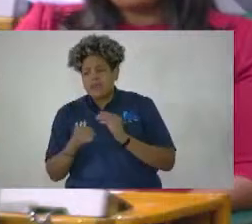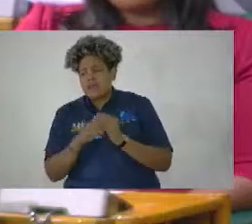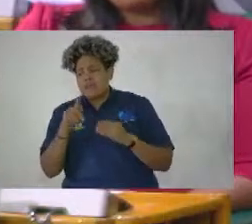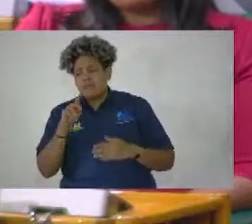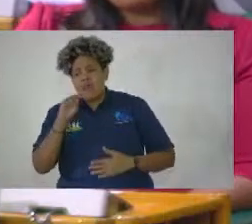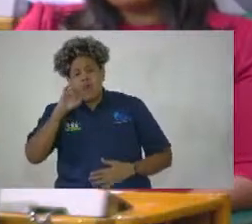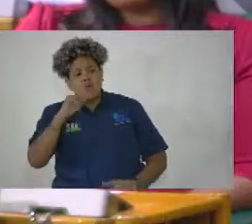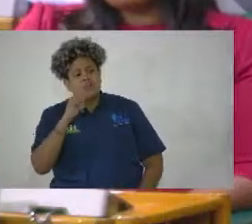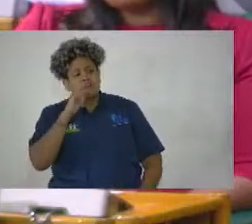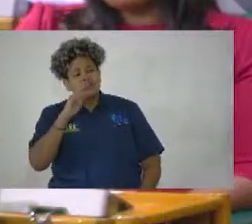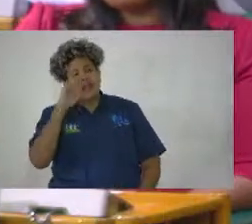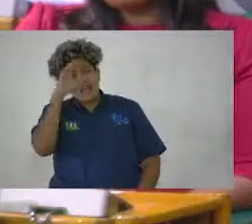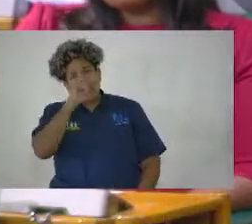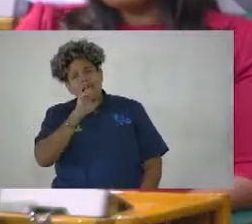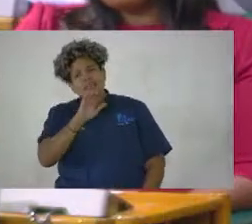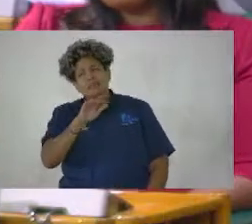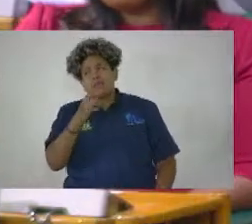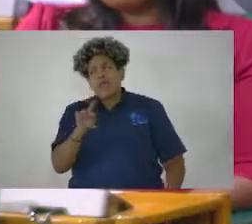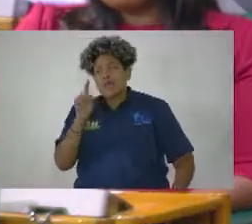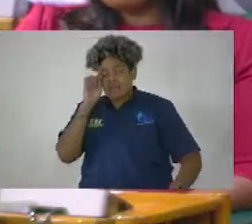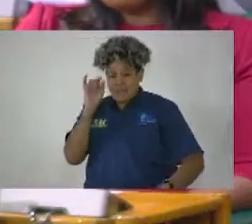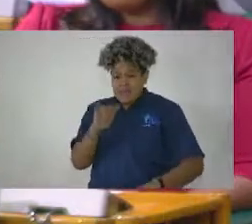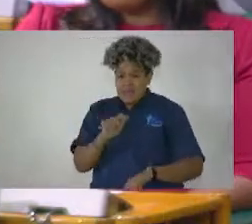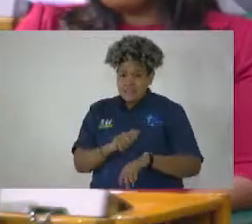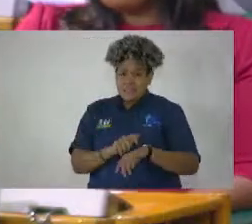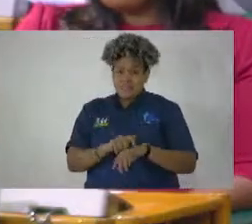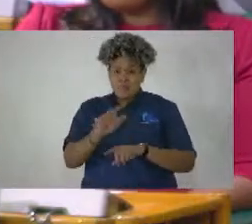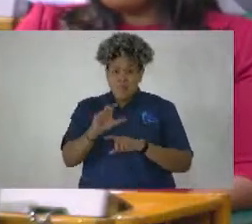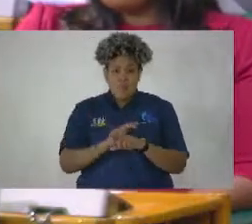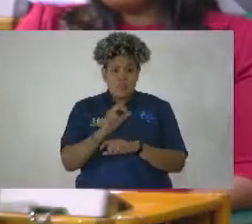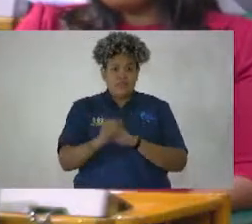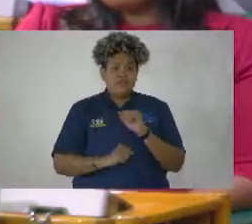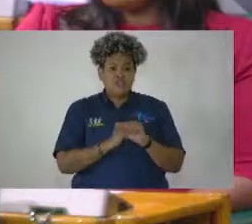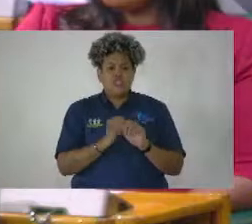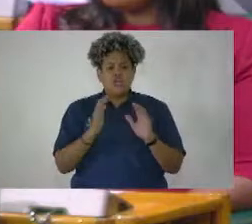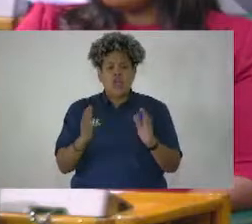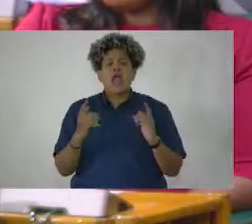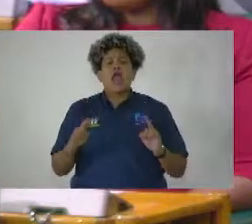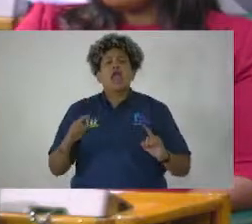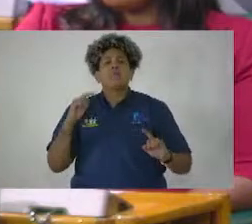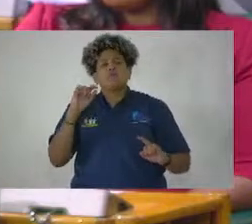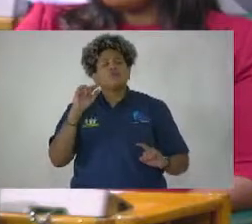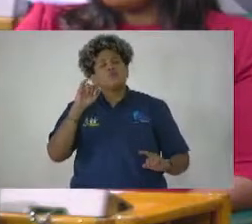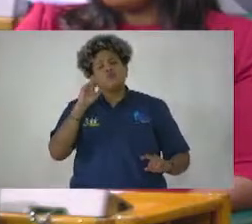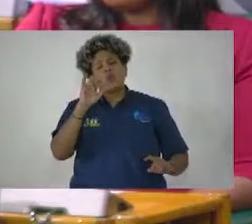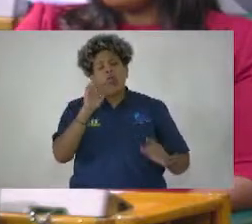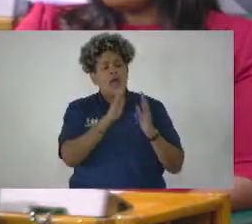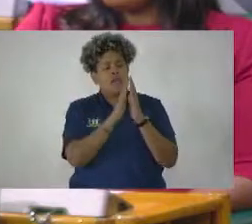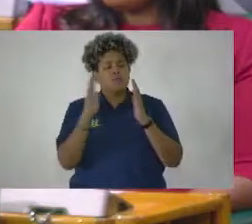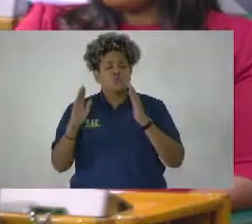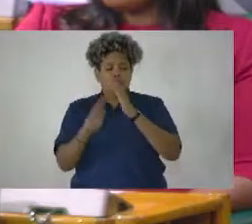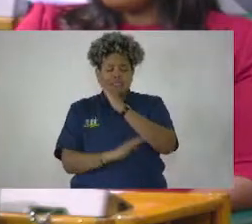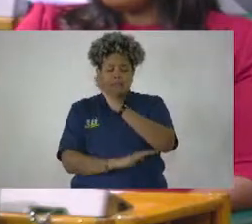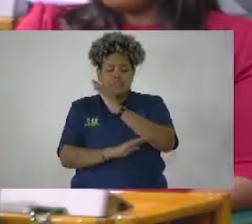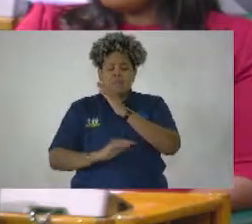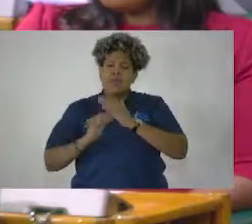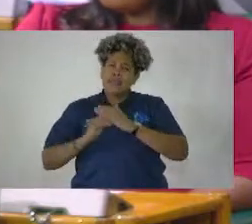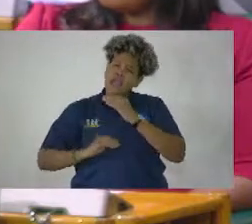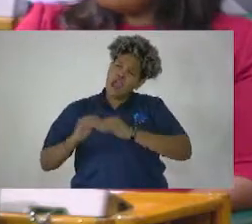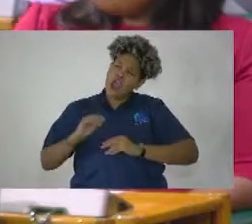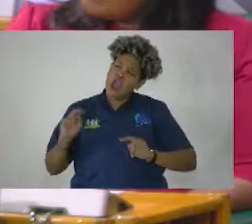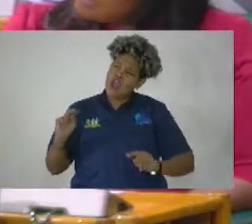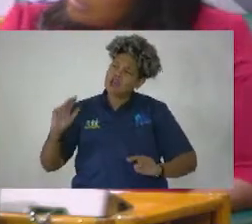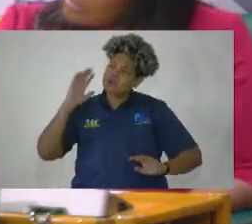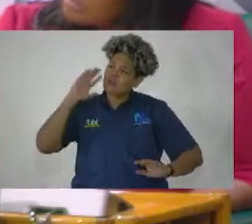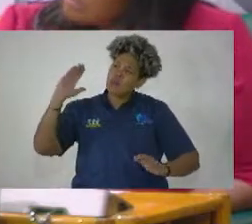PIOJ estimates that for that quarter of the year, July to September, the economy would